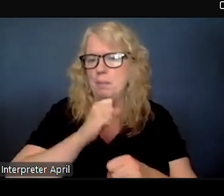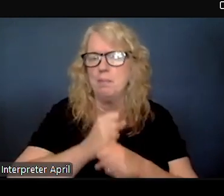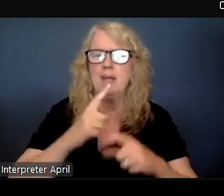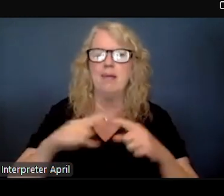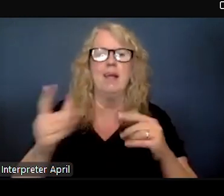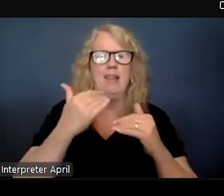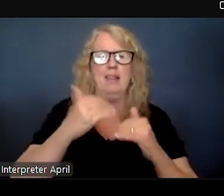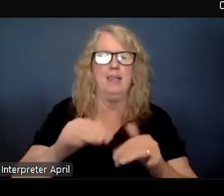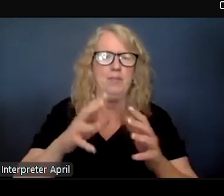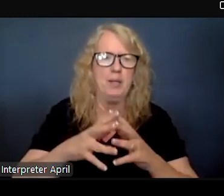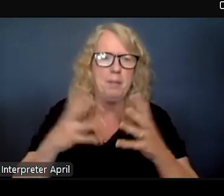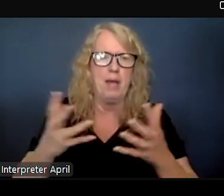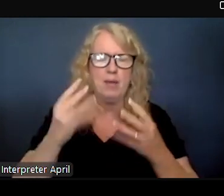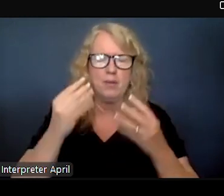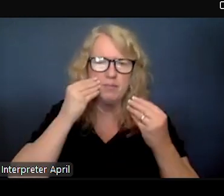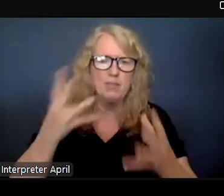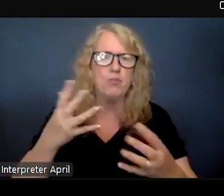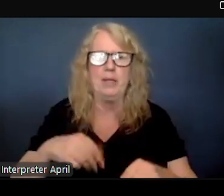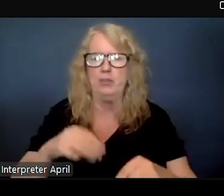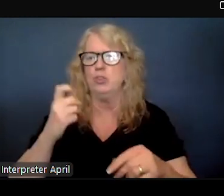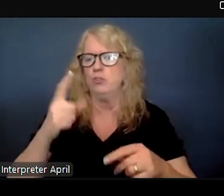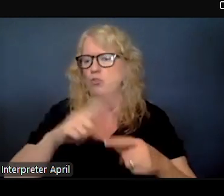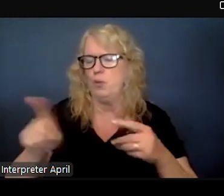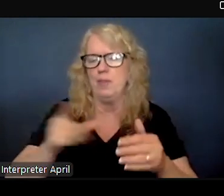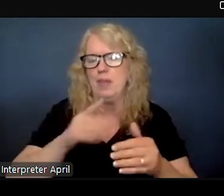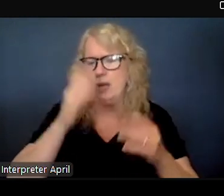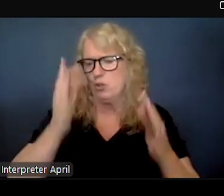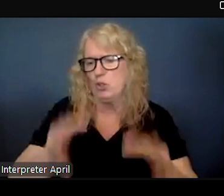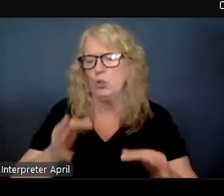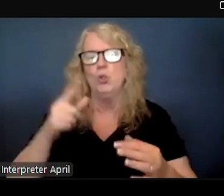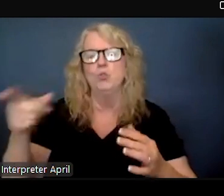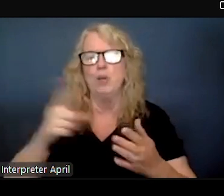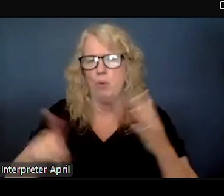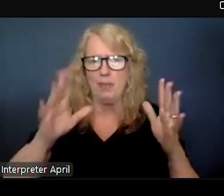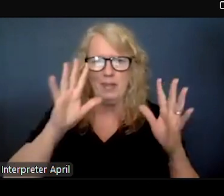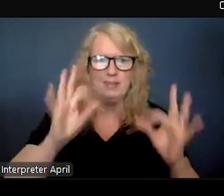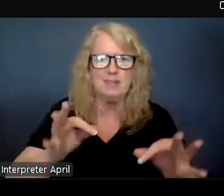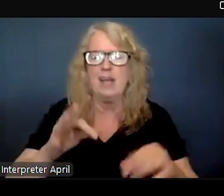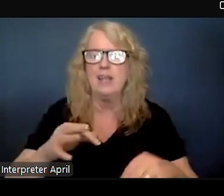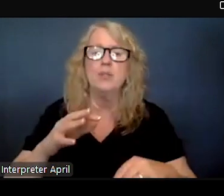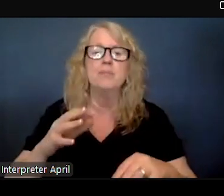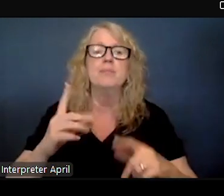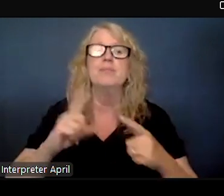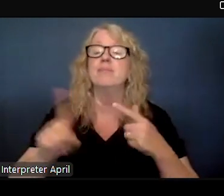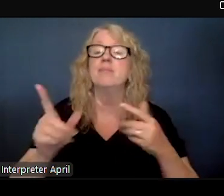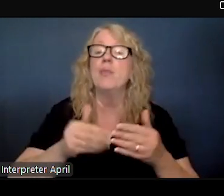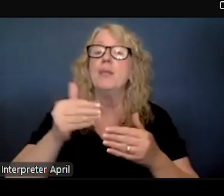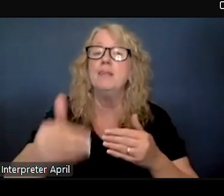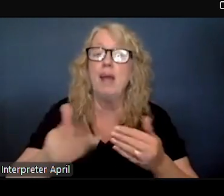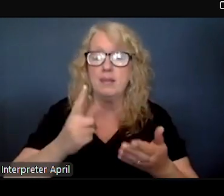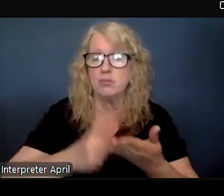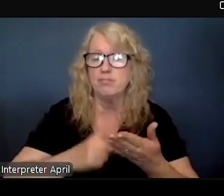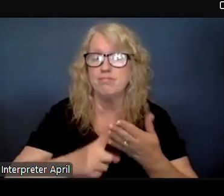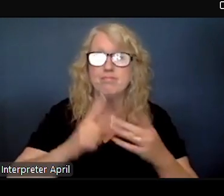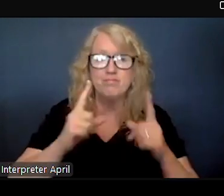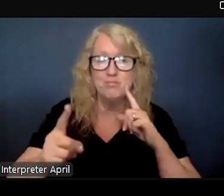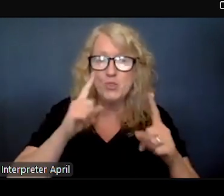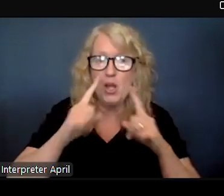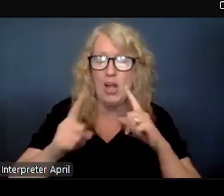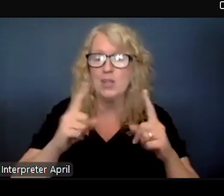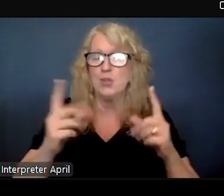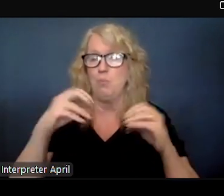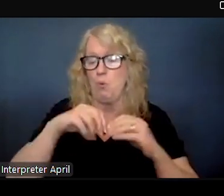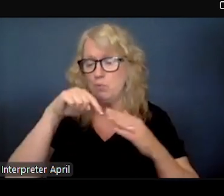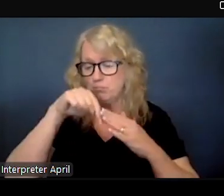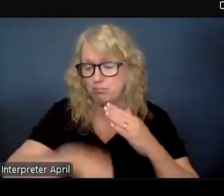amount of inferences from their conclusions that they drew. The next talk is going to go a lot further